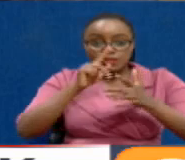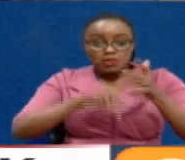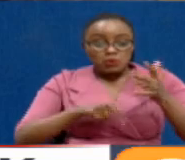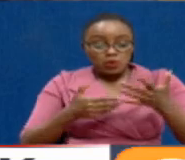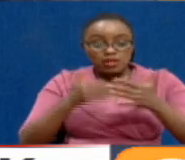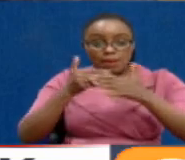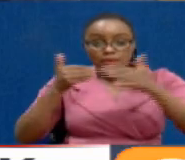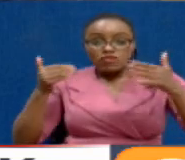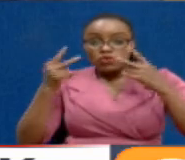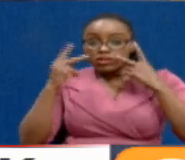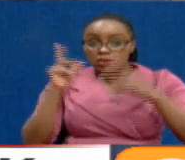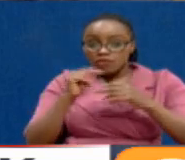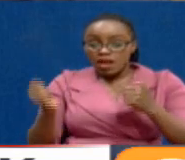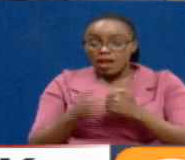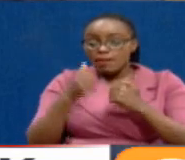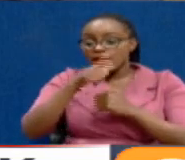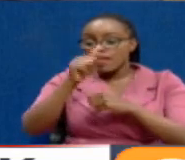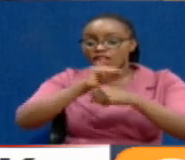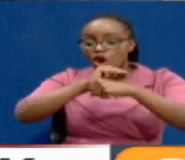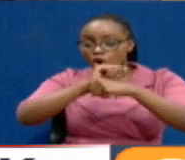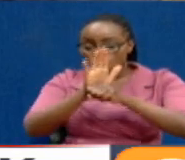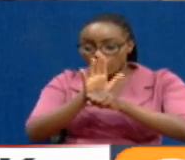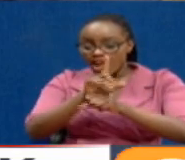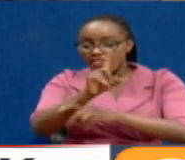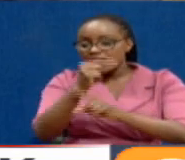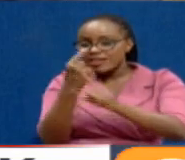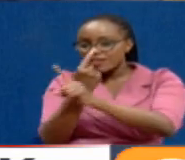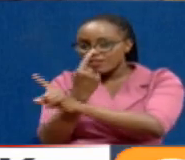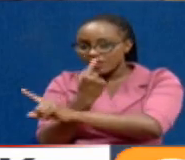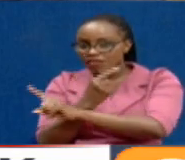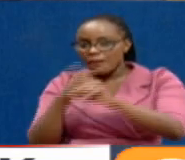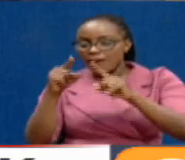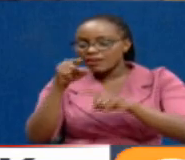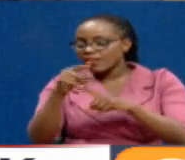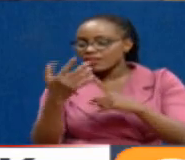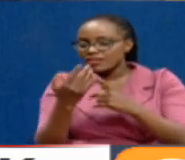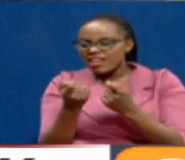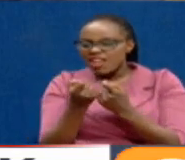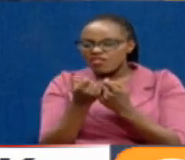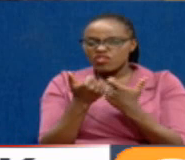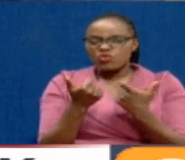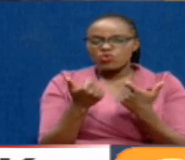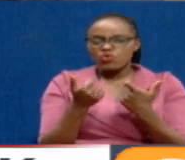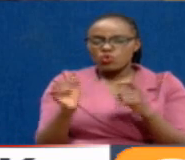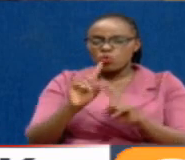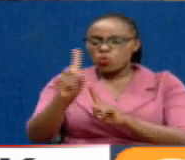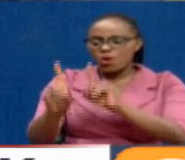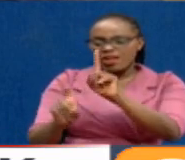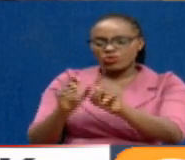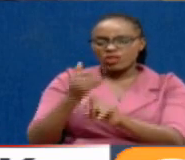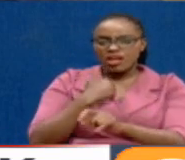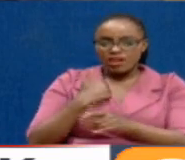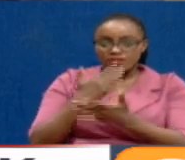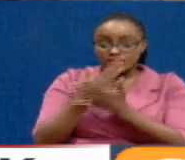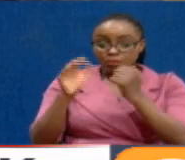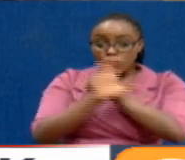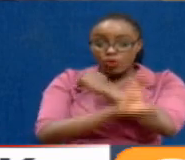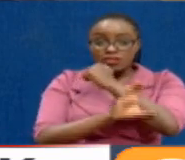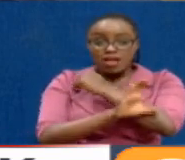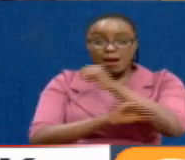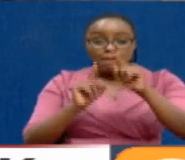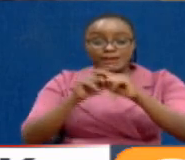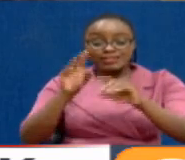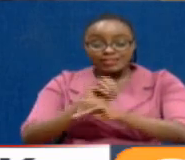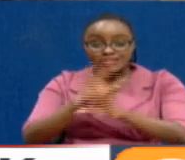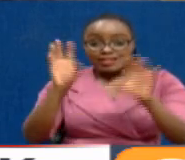previously we've seen it happen with other coronaviruses. This time around there have been a few questions in some of the countries, but it's not yet